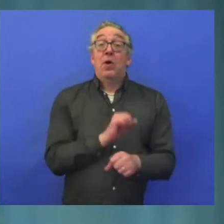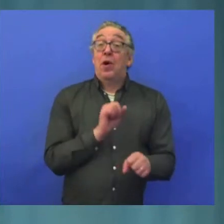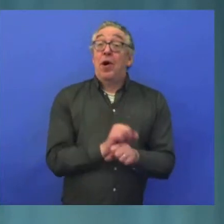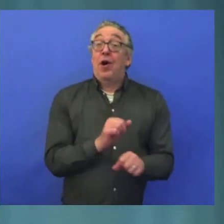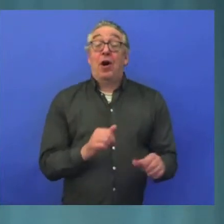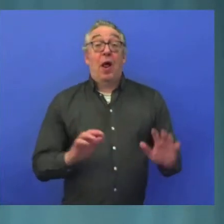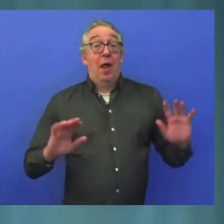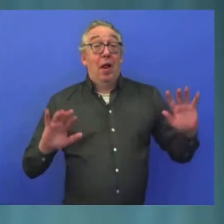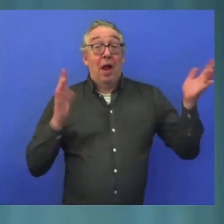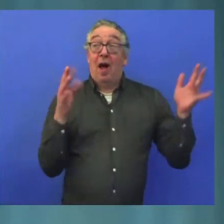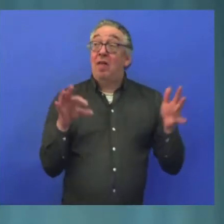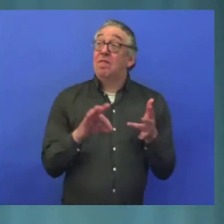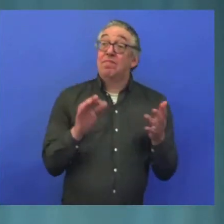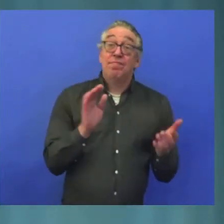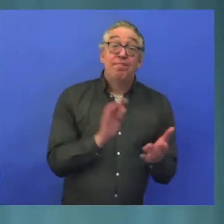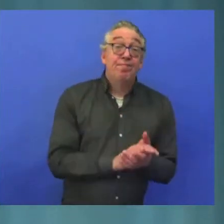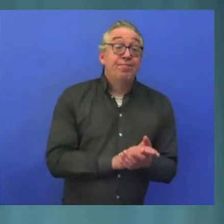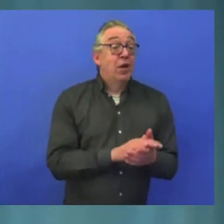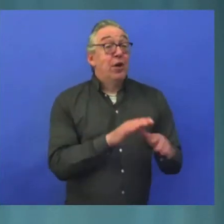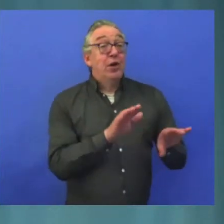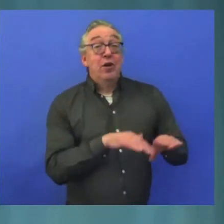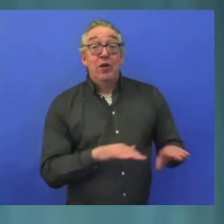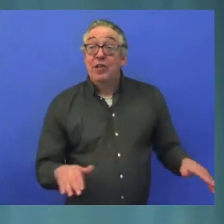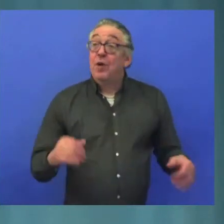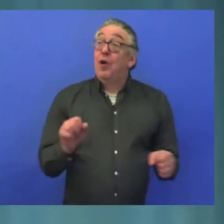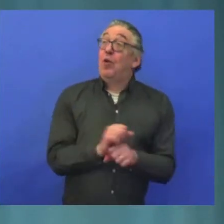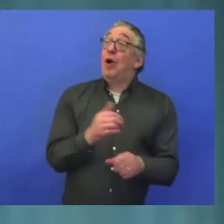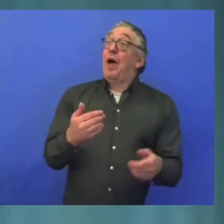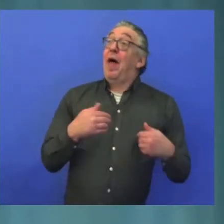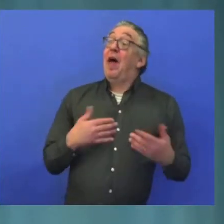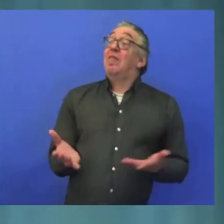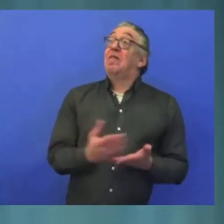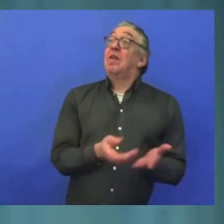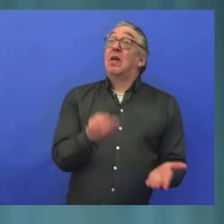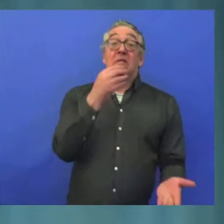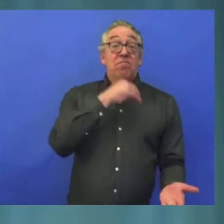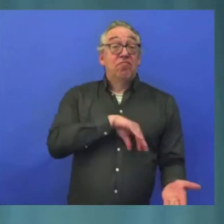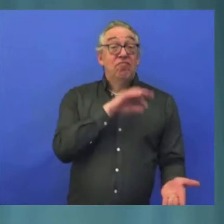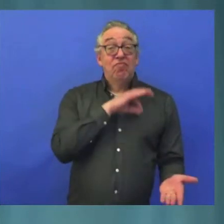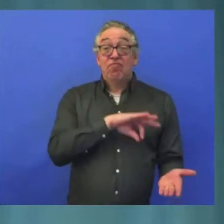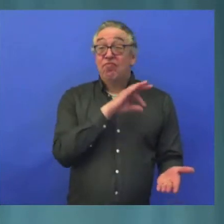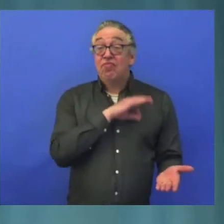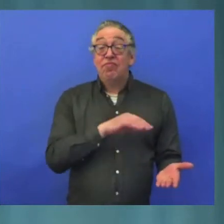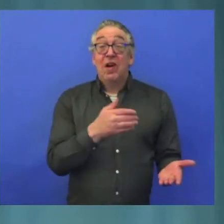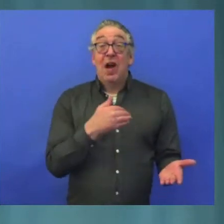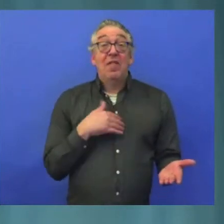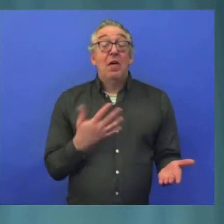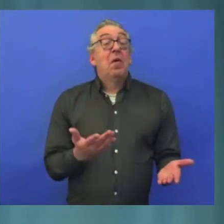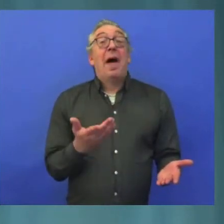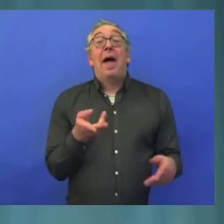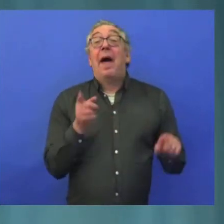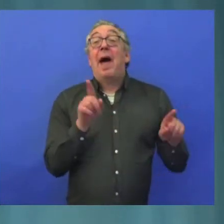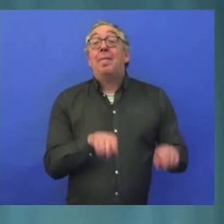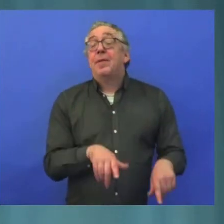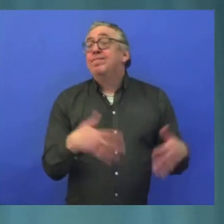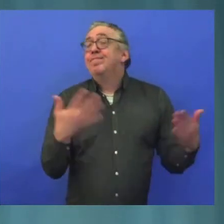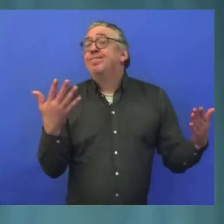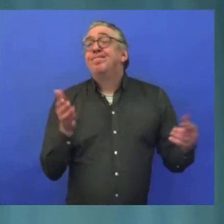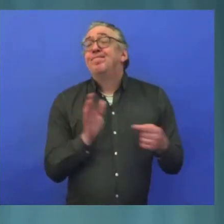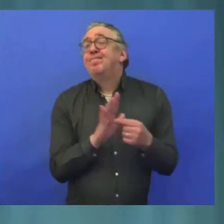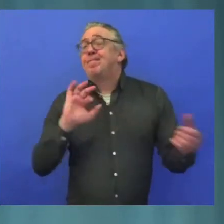bring the money home, and on the next day, for example, an accident or something else, they